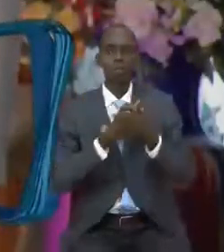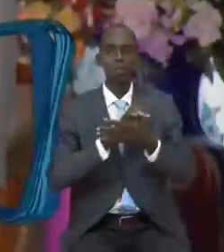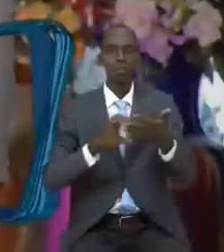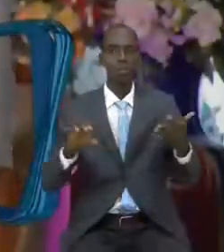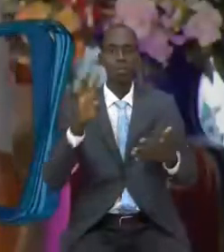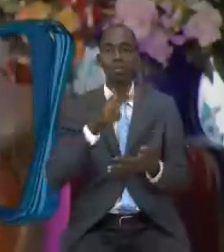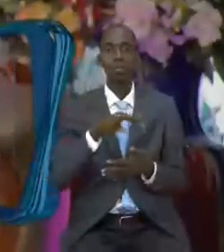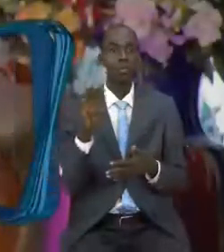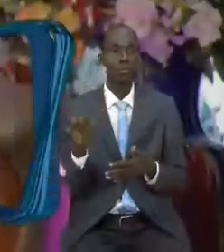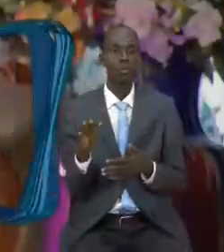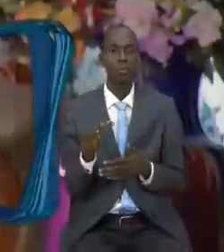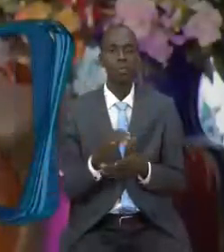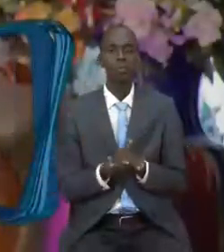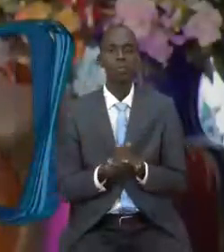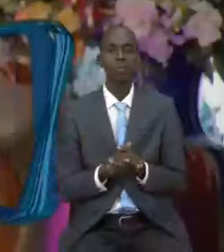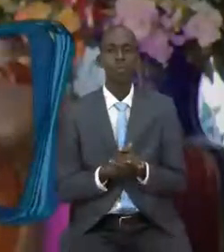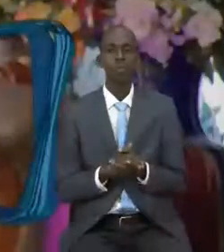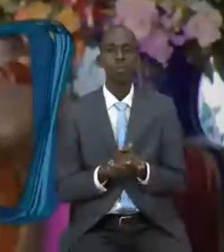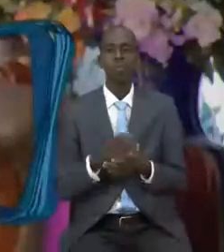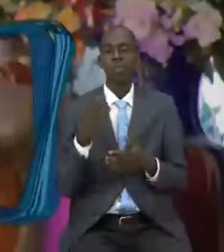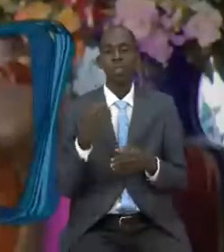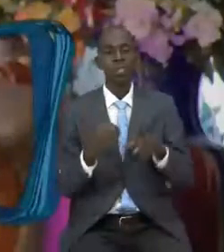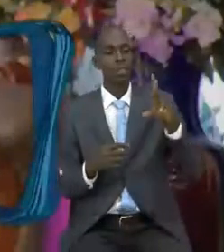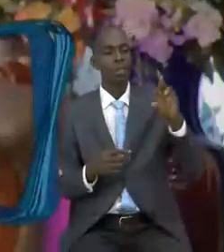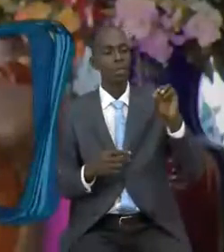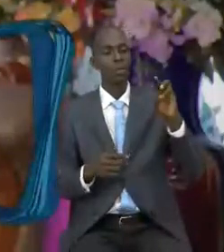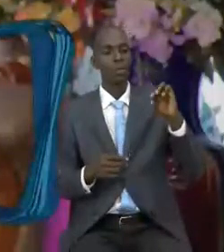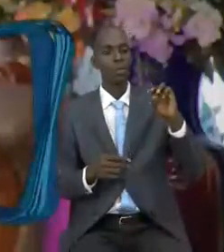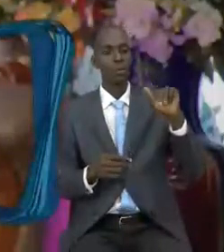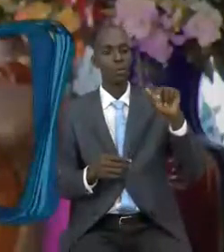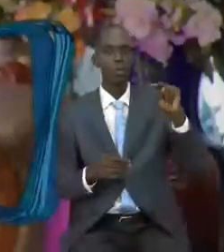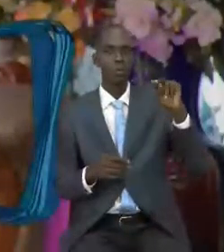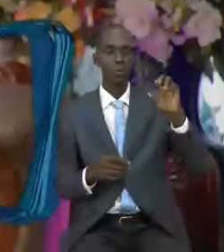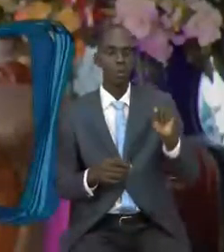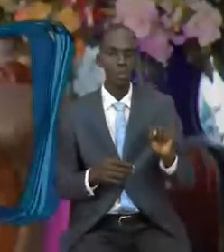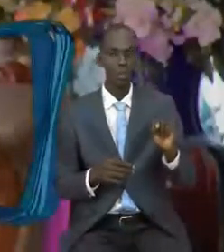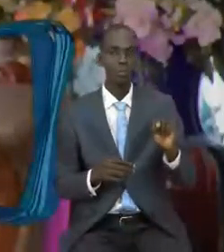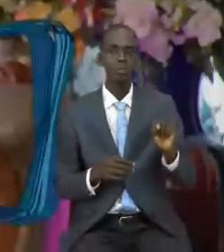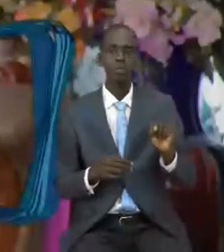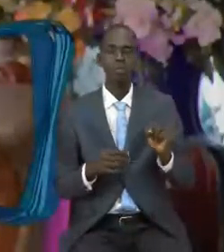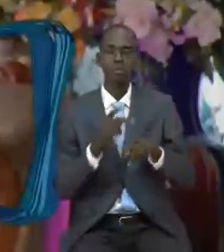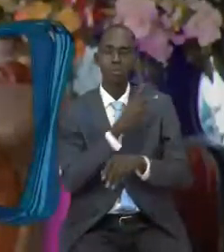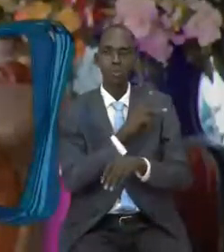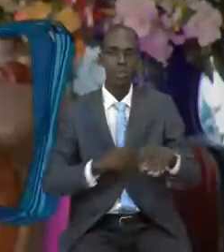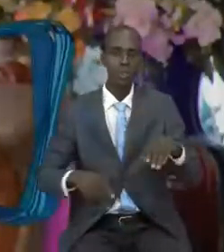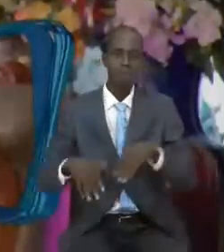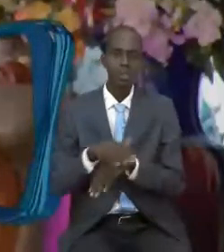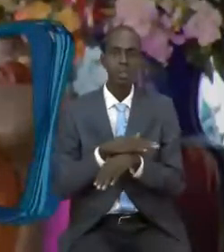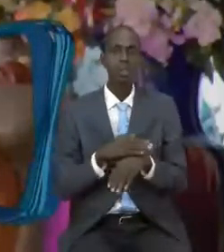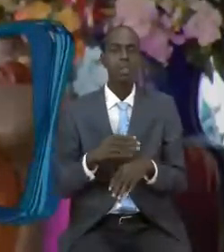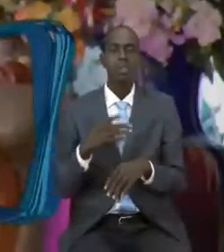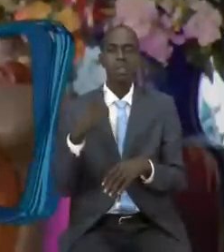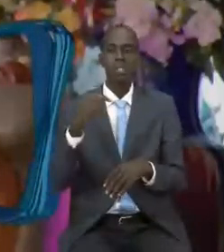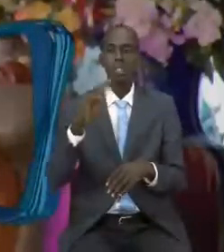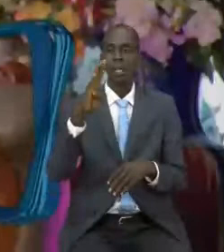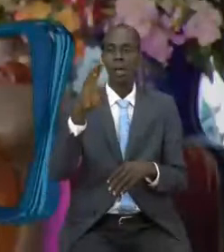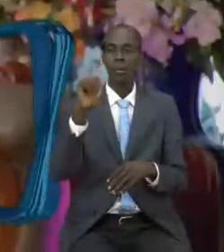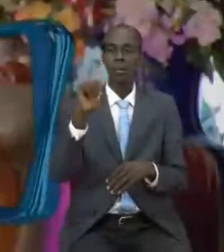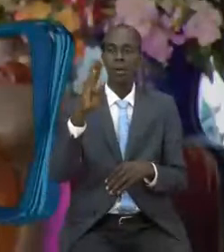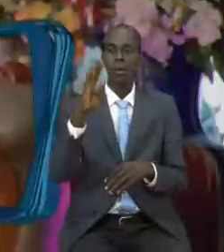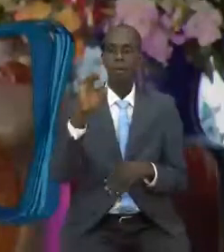kings, the Roman Empire, the Grecian Empire, the Persian Empire, and the Babylonian Empire, in